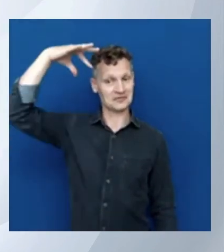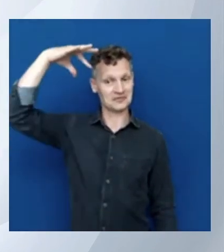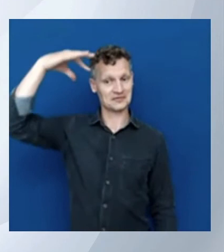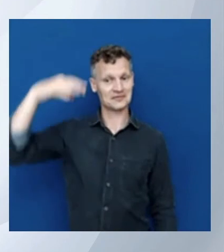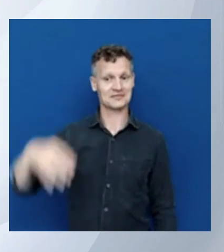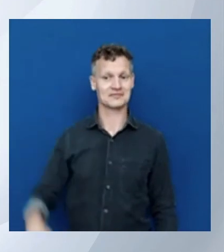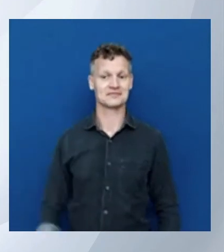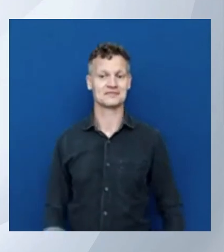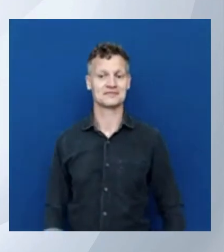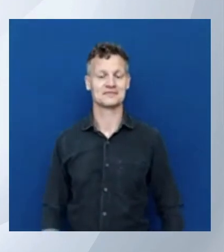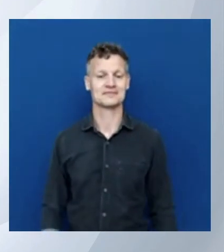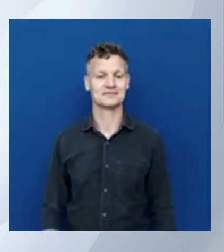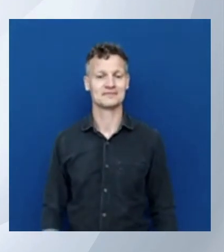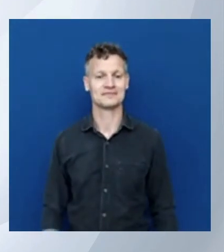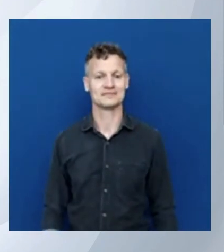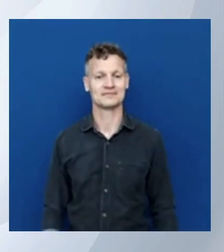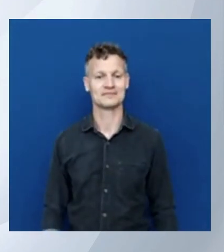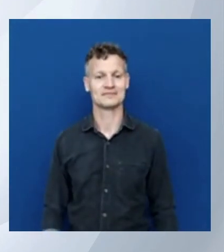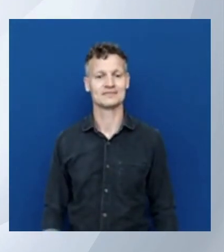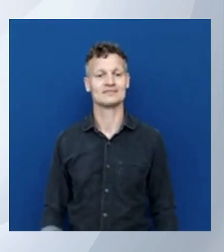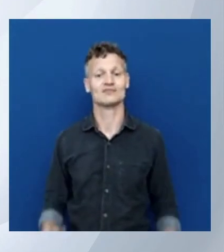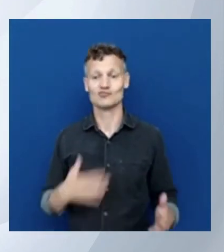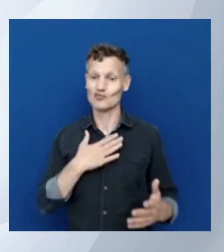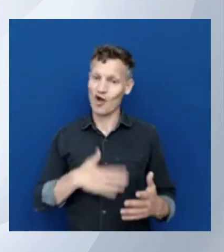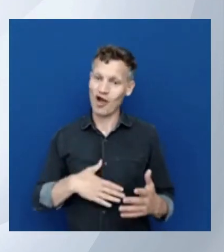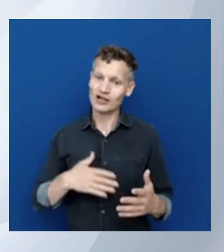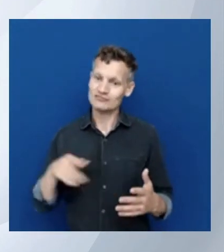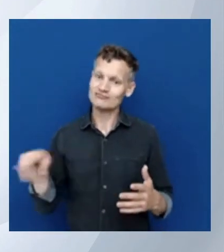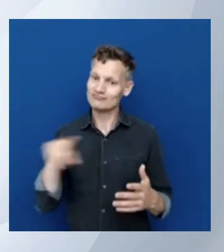and to like really motivate people to